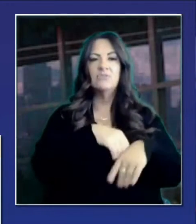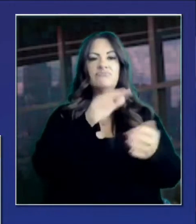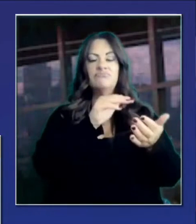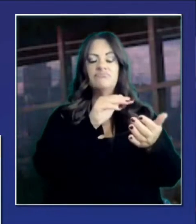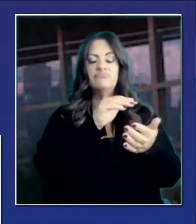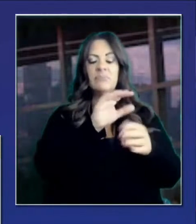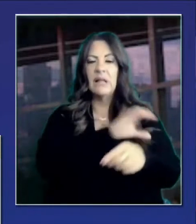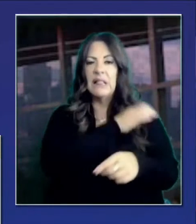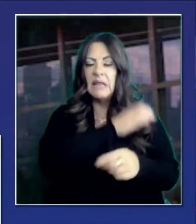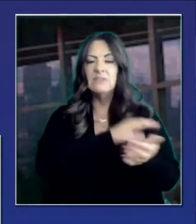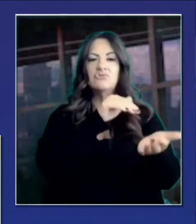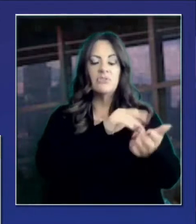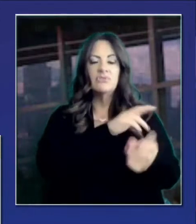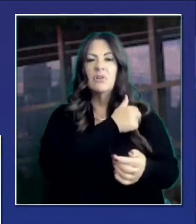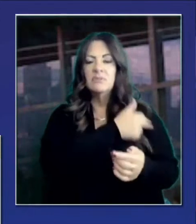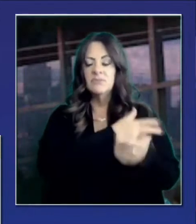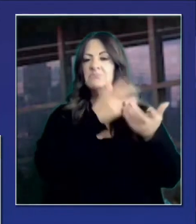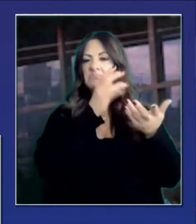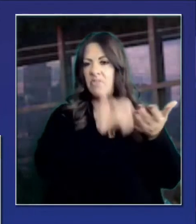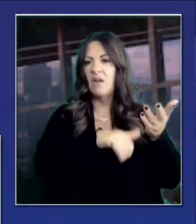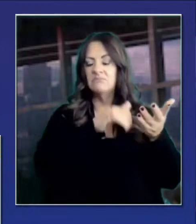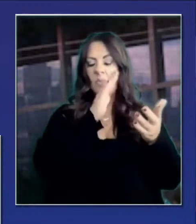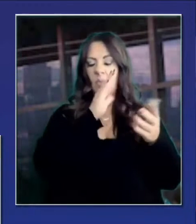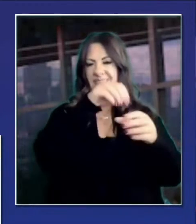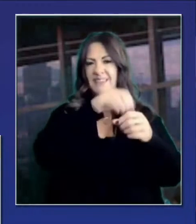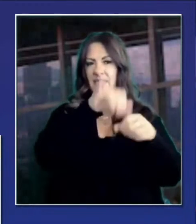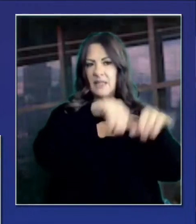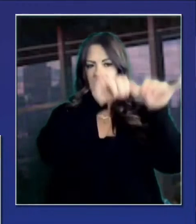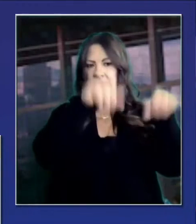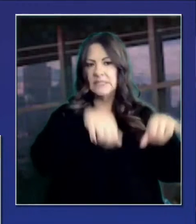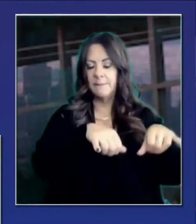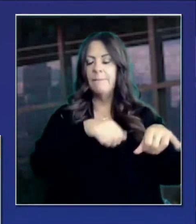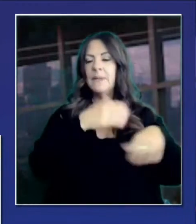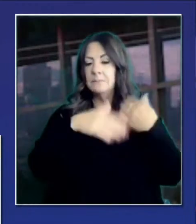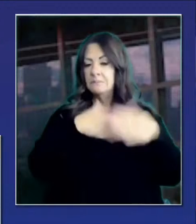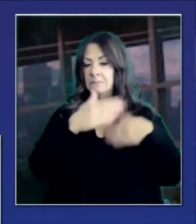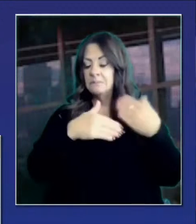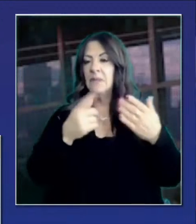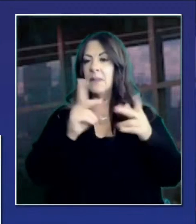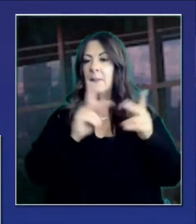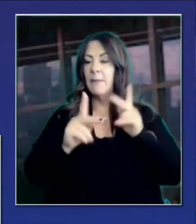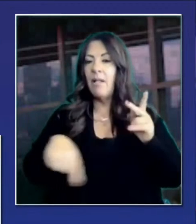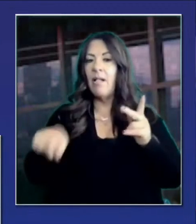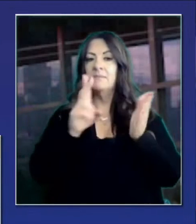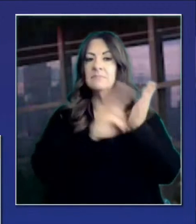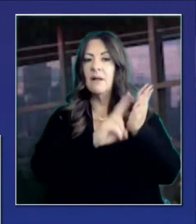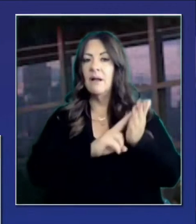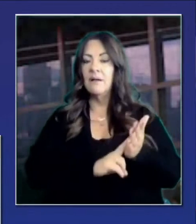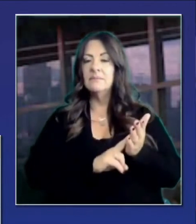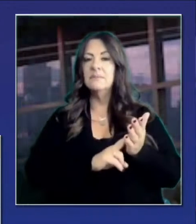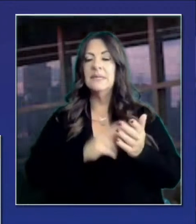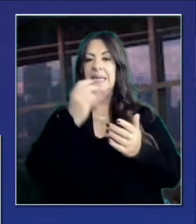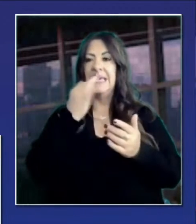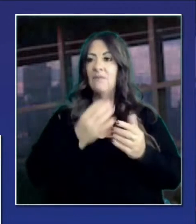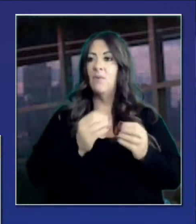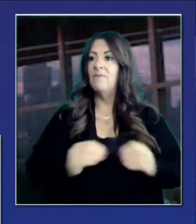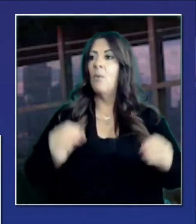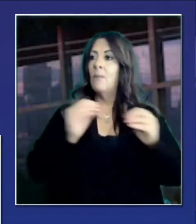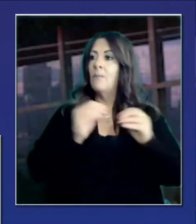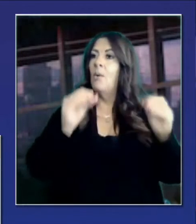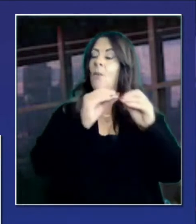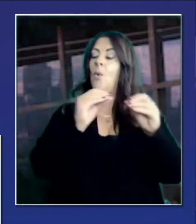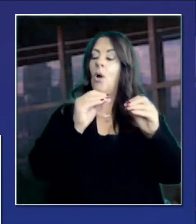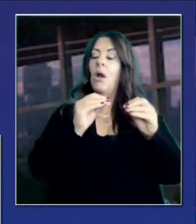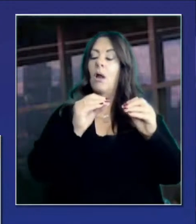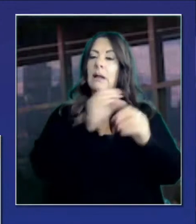phase, we're moving judiciously, but we're moving relatively efficiently. But as more and more clinics sign up, more and more